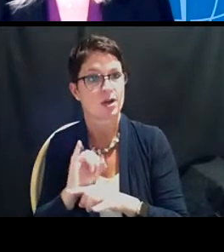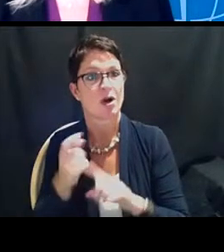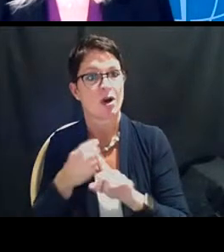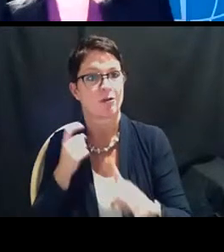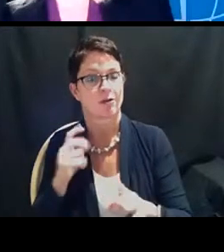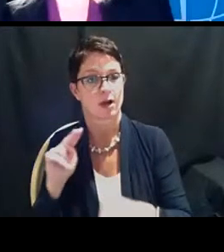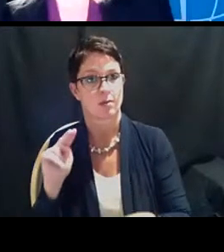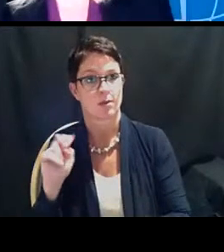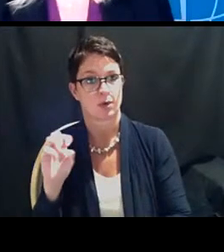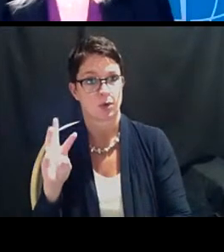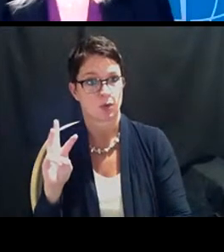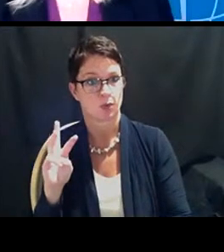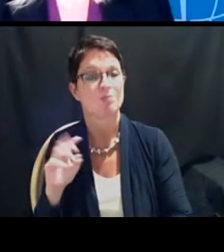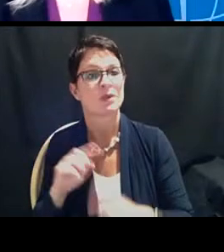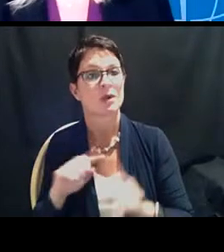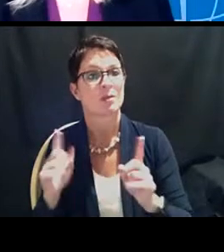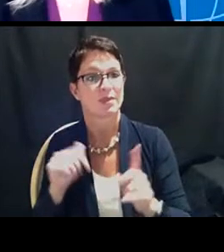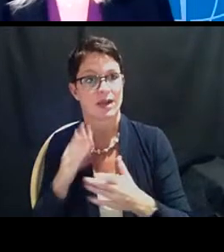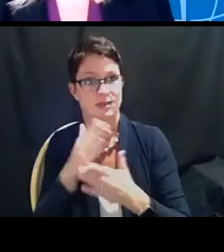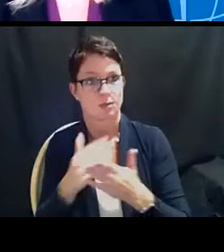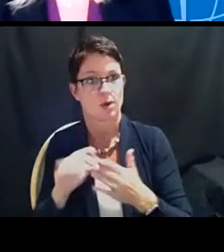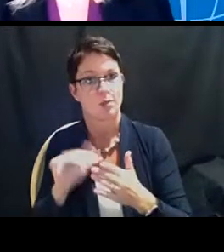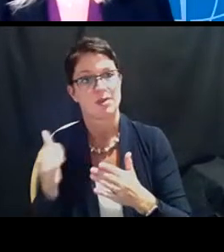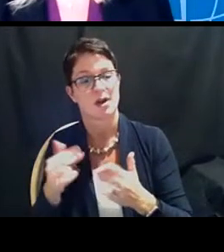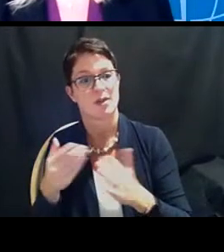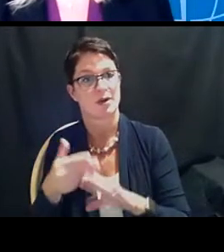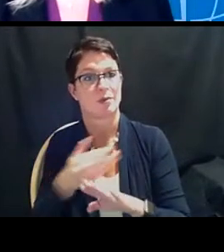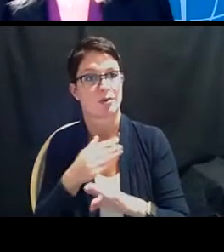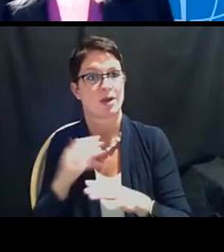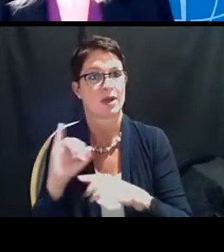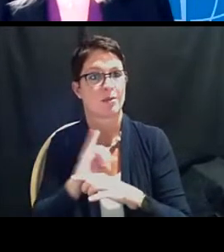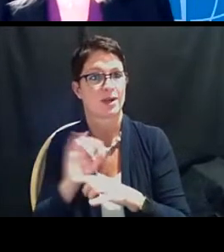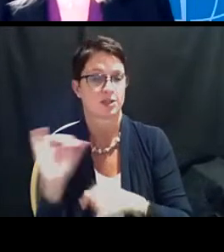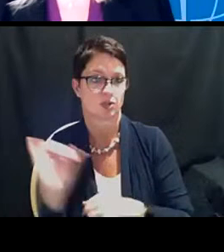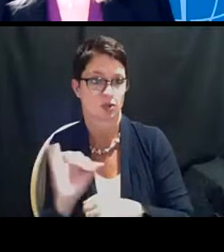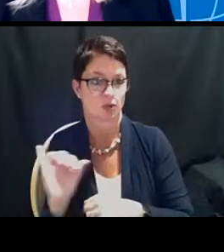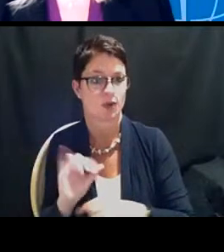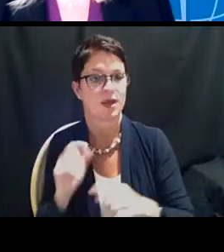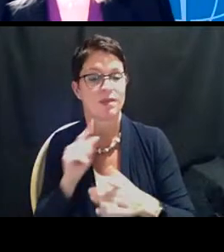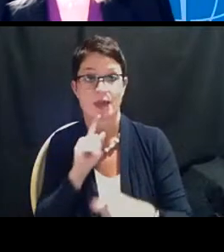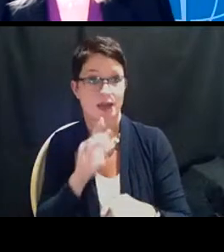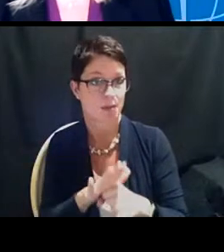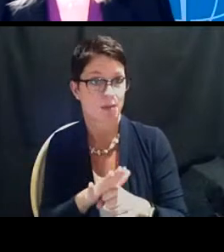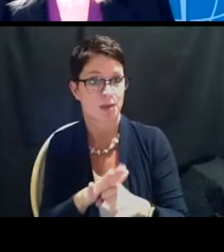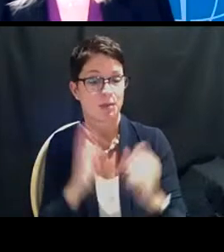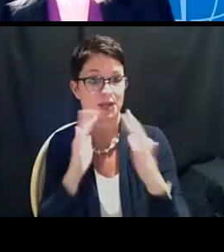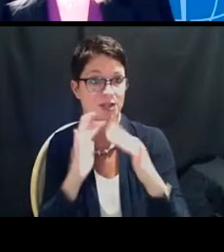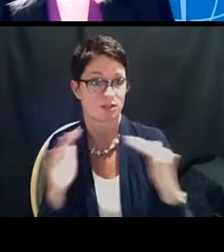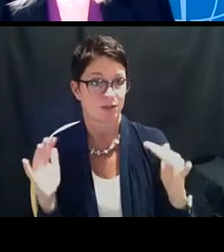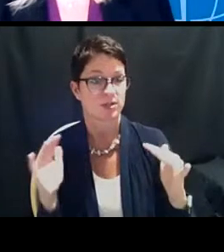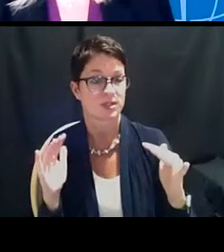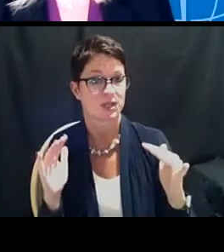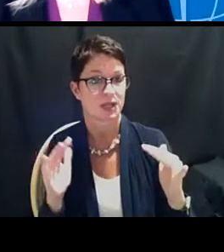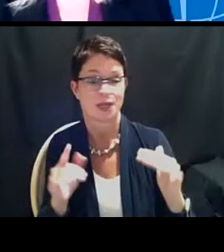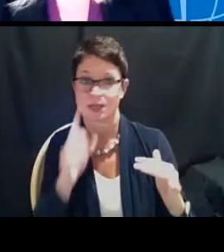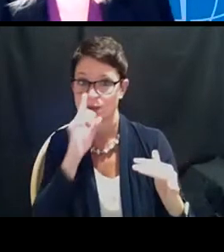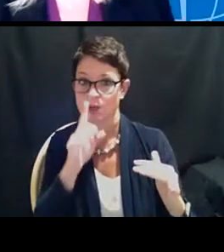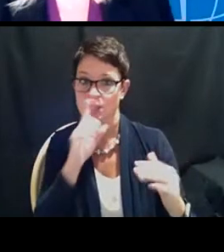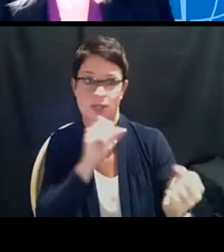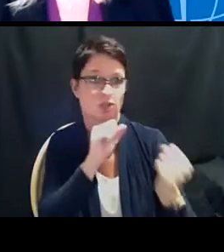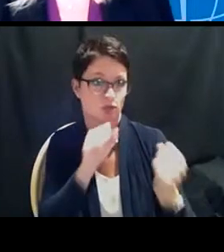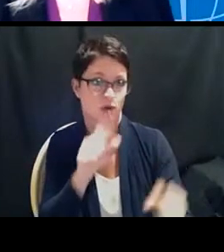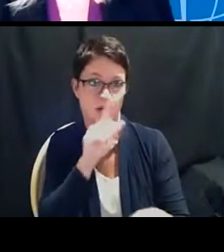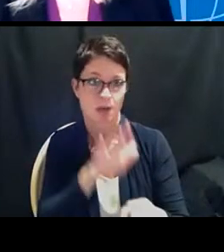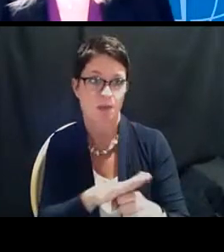new, and that's the case with other pre-apprenticeships as well. That commitment to diversity is a really strong one,